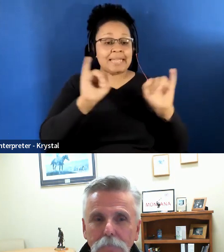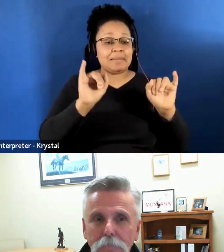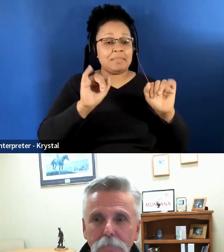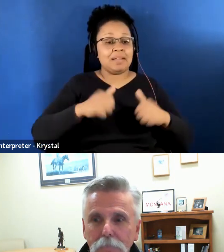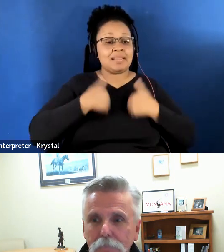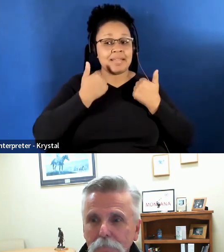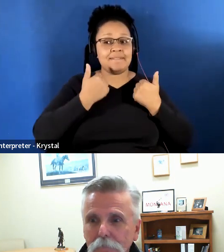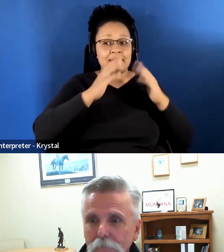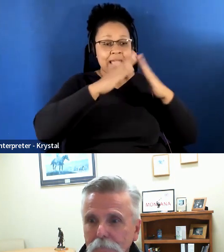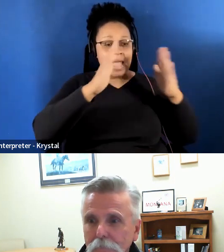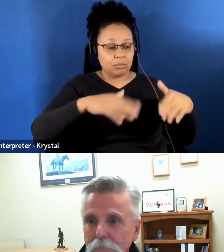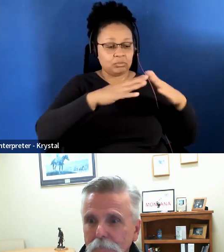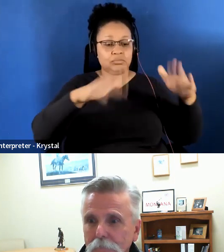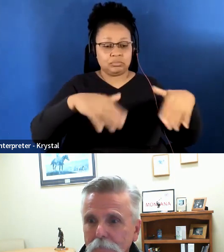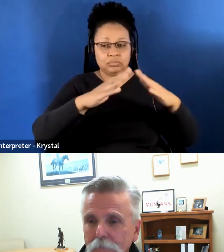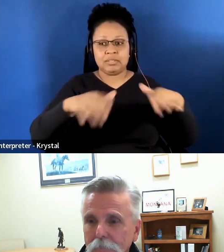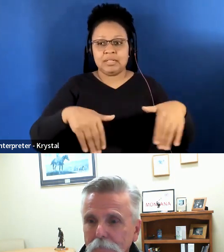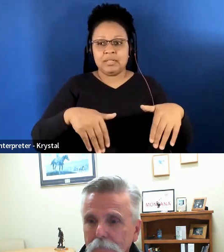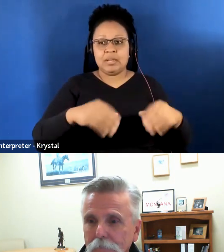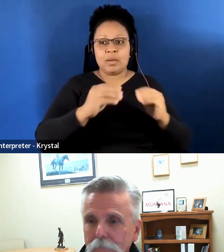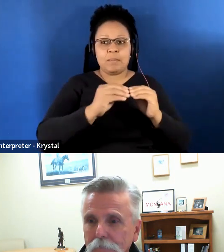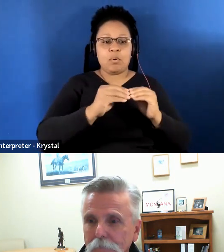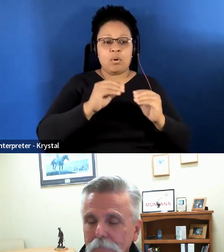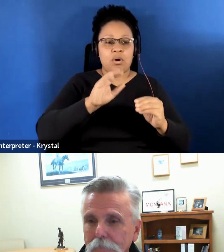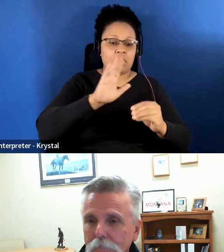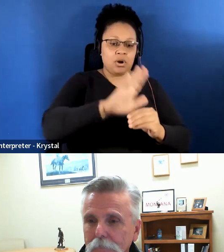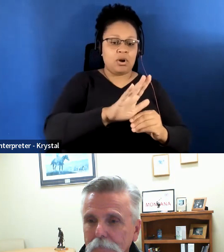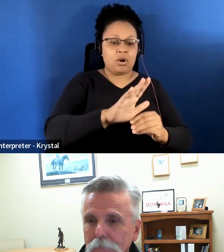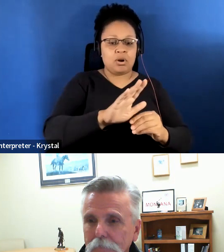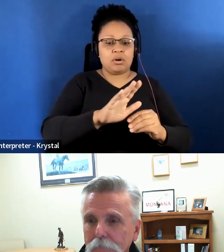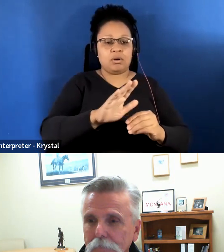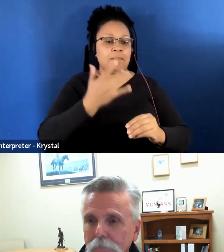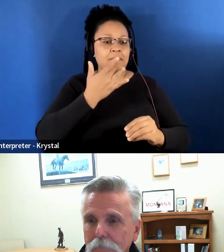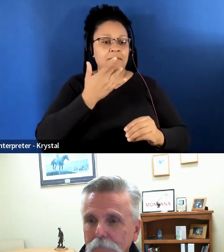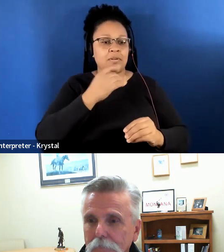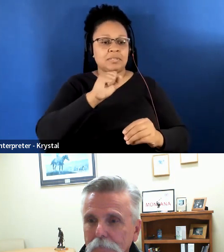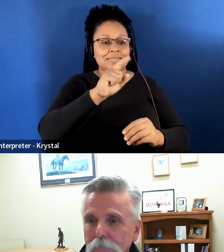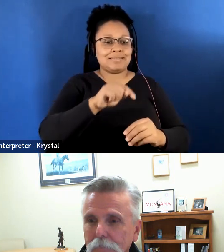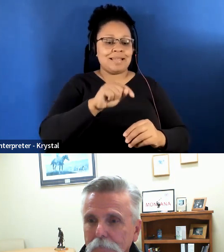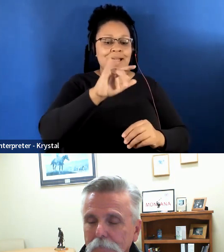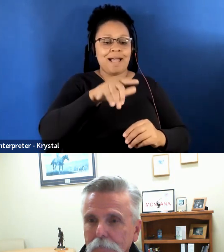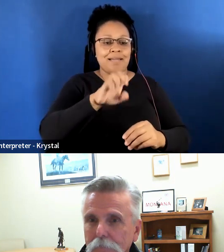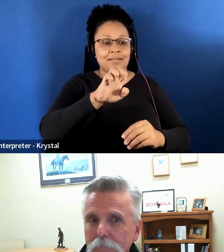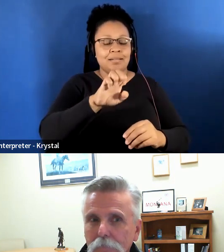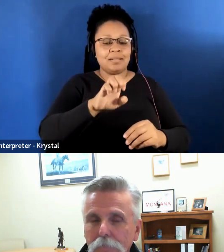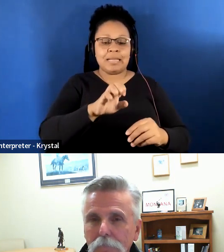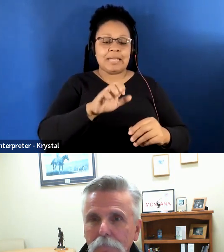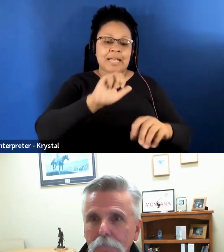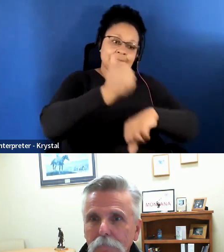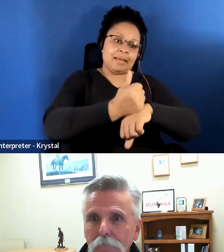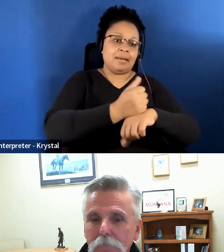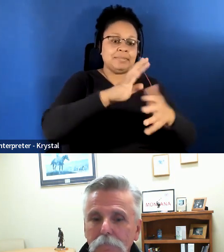living houses was more her style, where she had a set schedule. Everything was kind of, this is the way it needed to